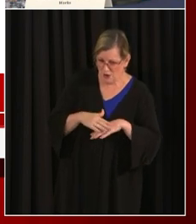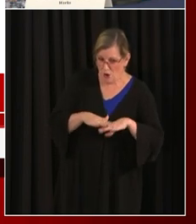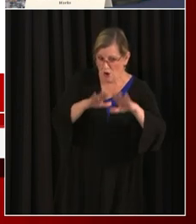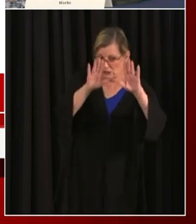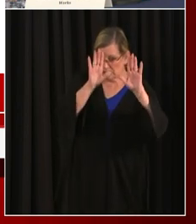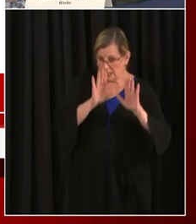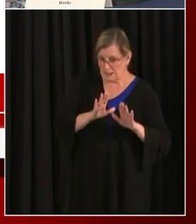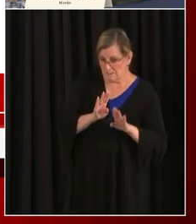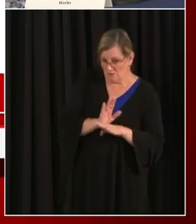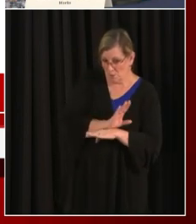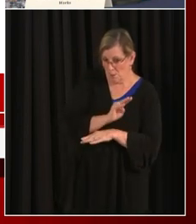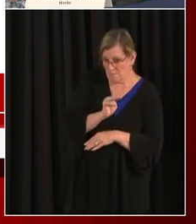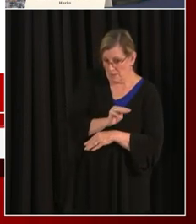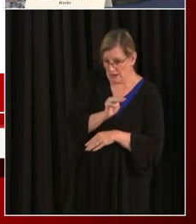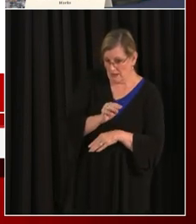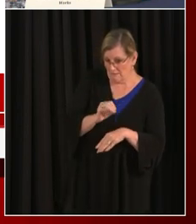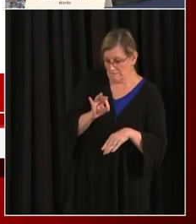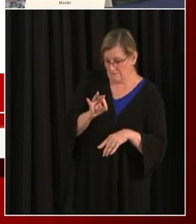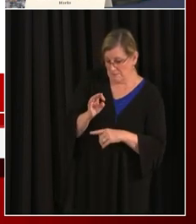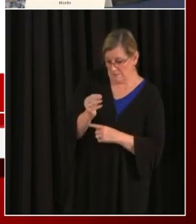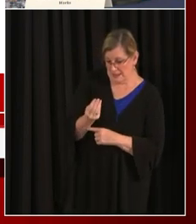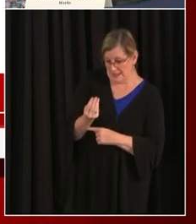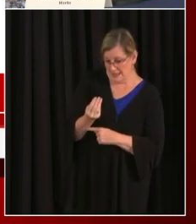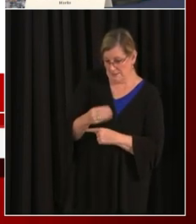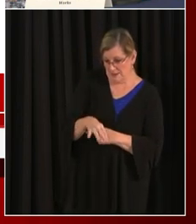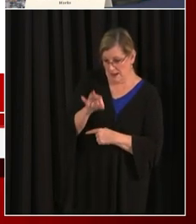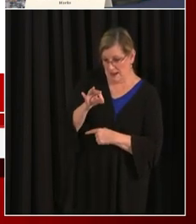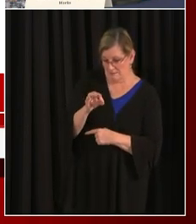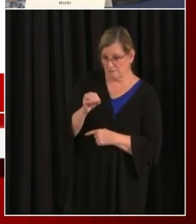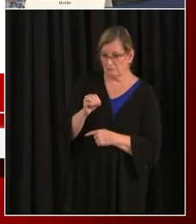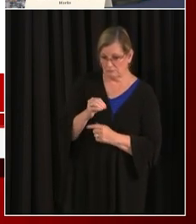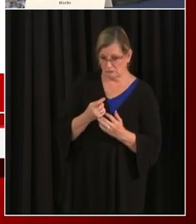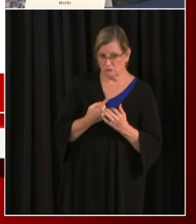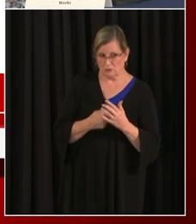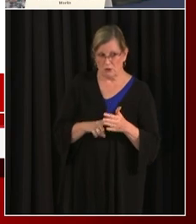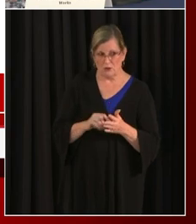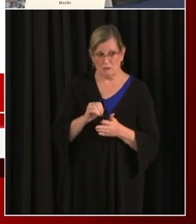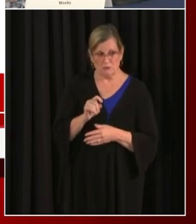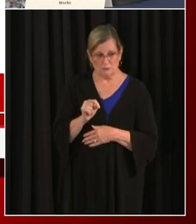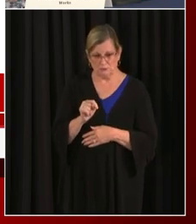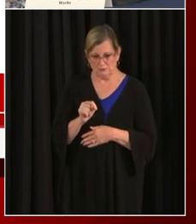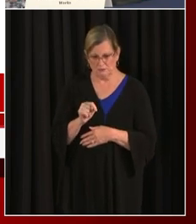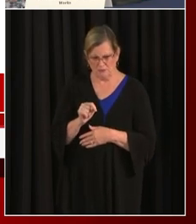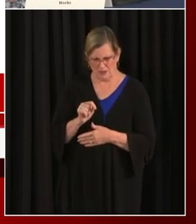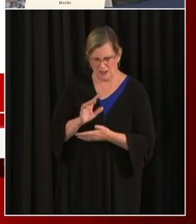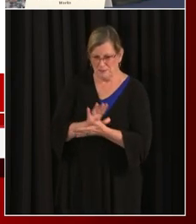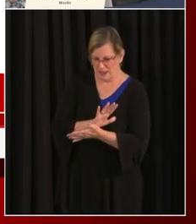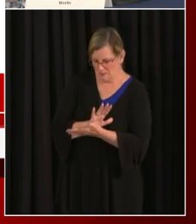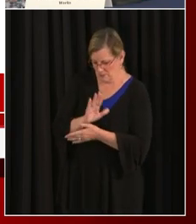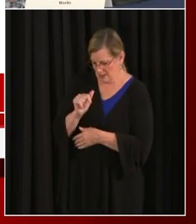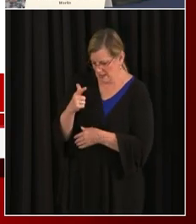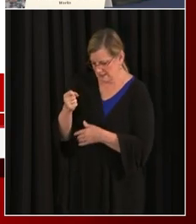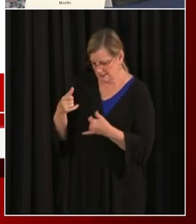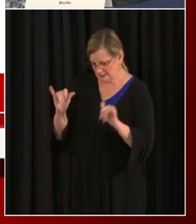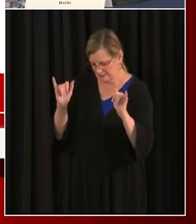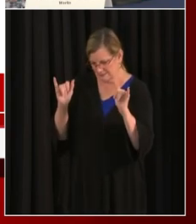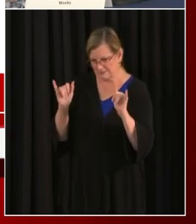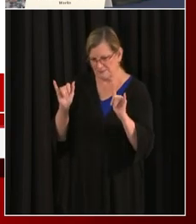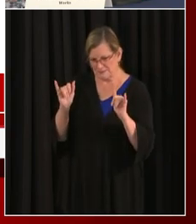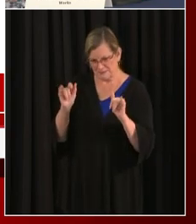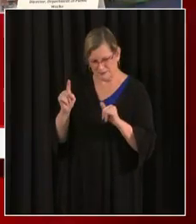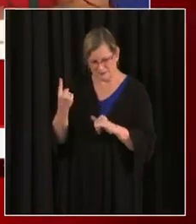before the Monday of your week for collection. And it's paper bags. Paper bags, yes, ma'am. Okay.